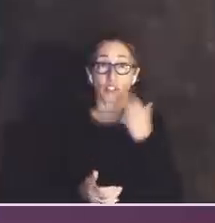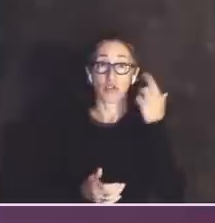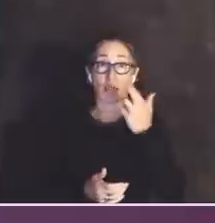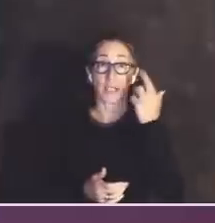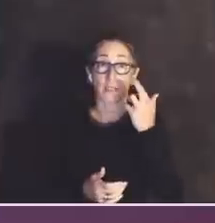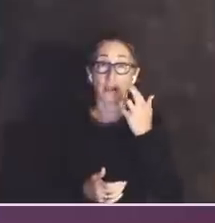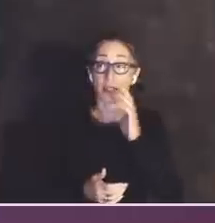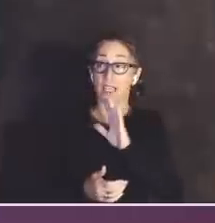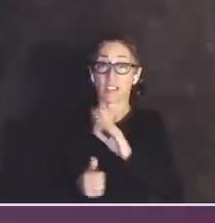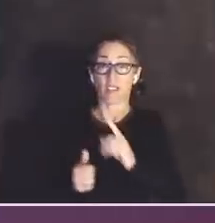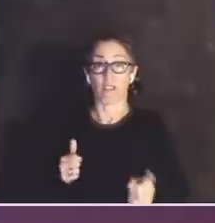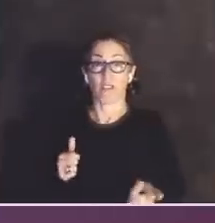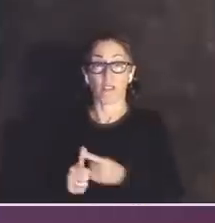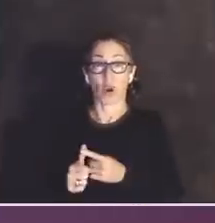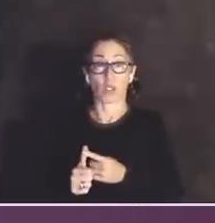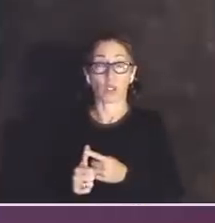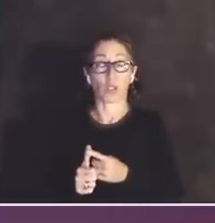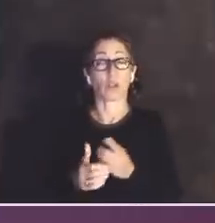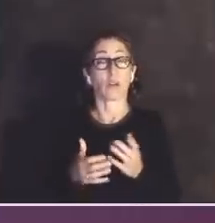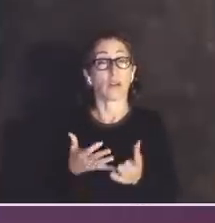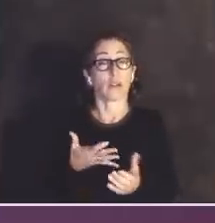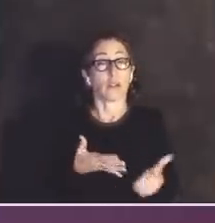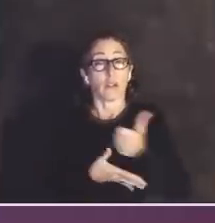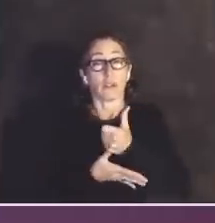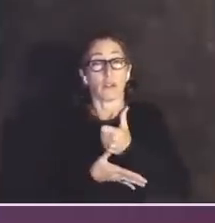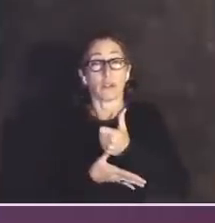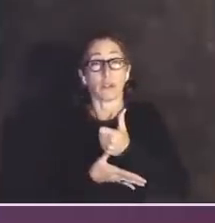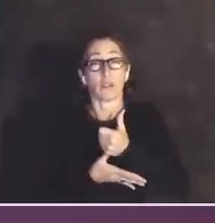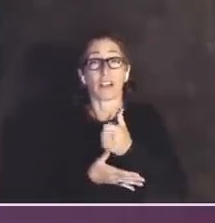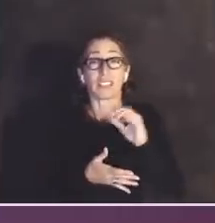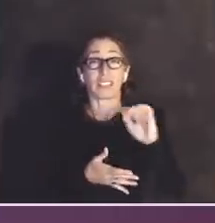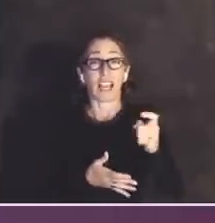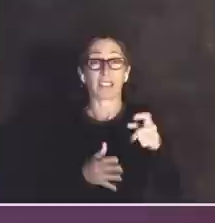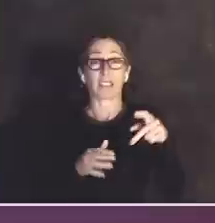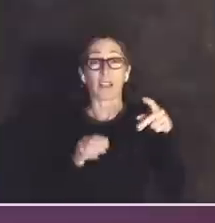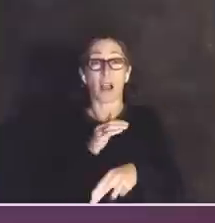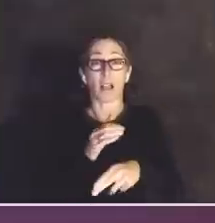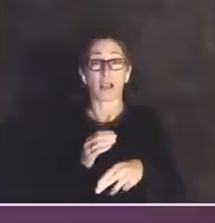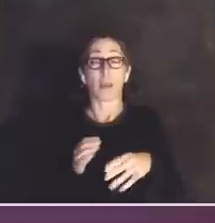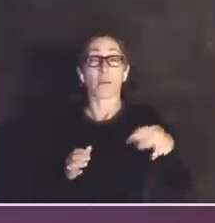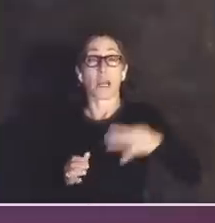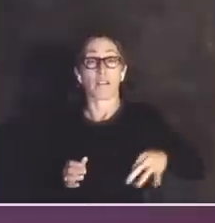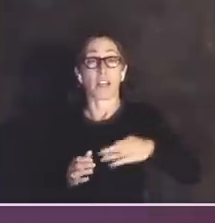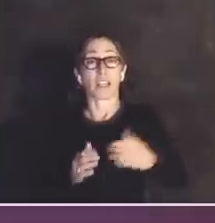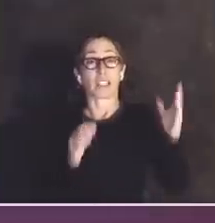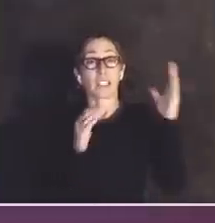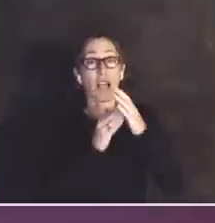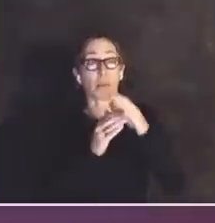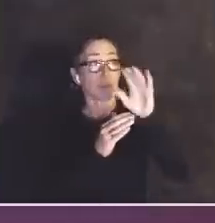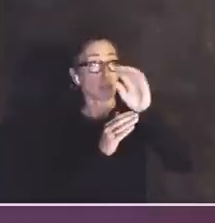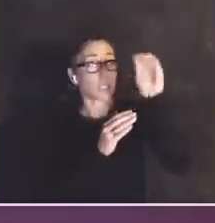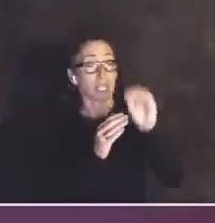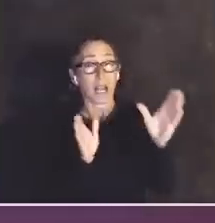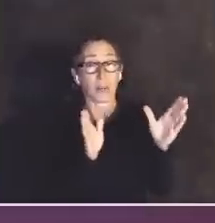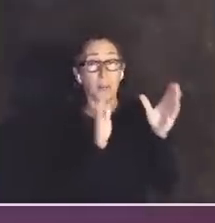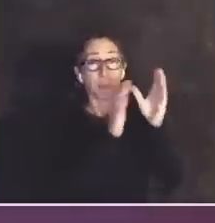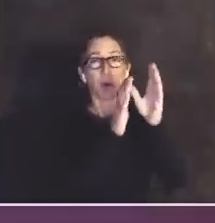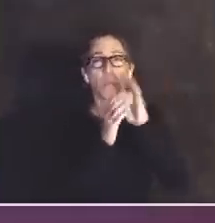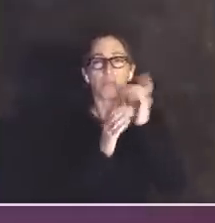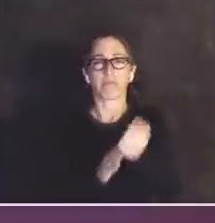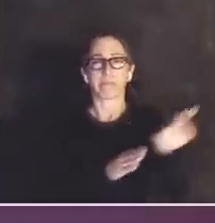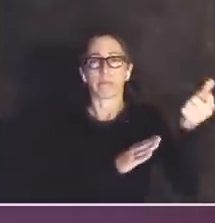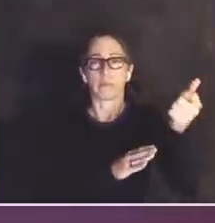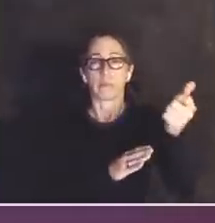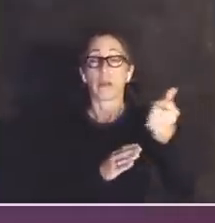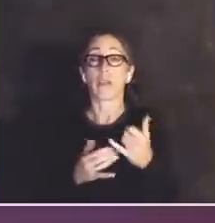of business, we will get rid of that tax cut benefiting the top 1% and the biggest corporations in America.